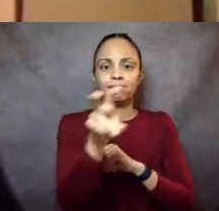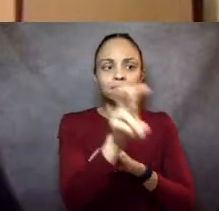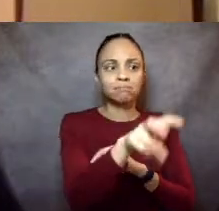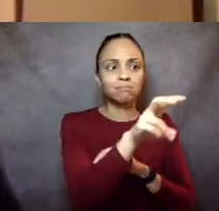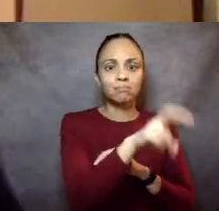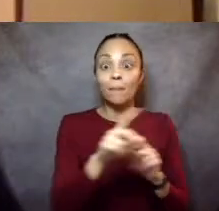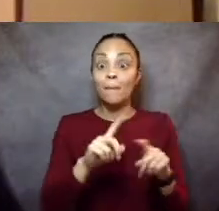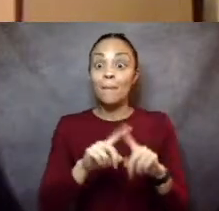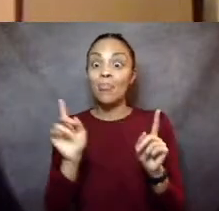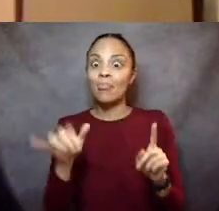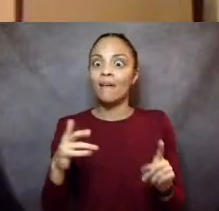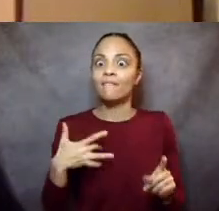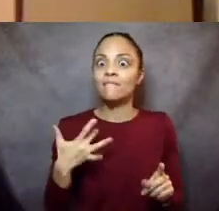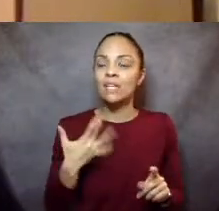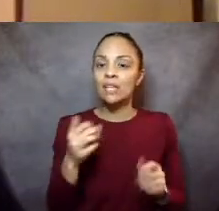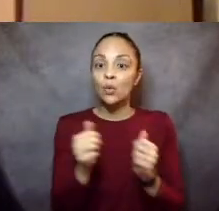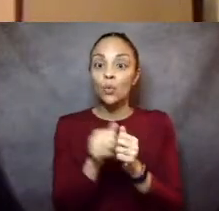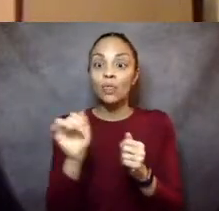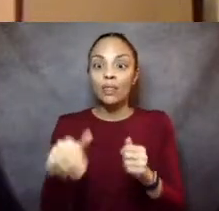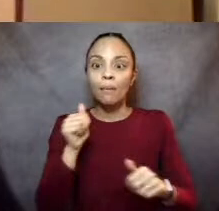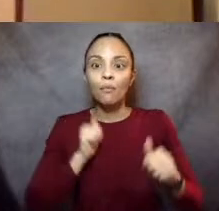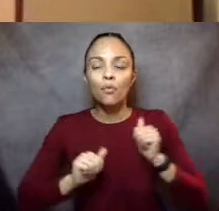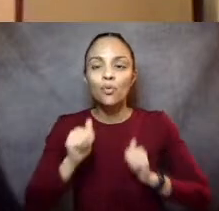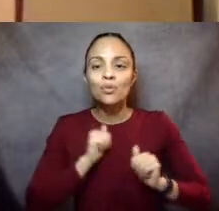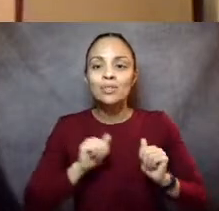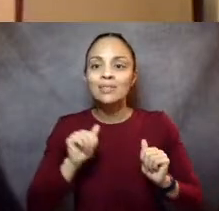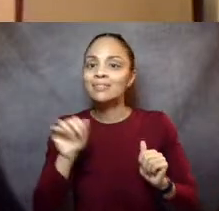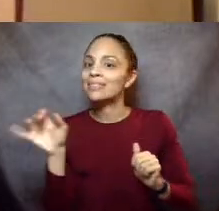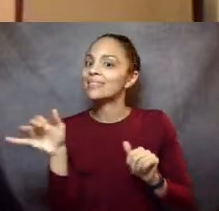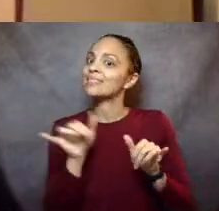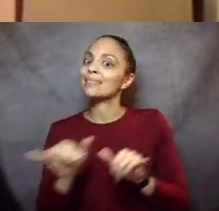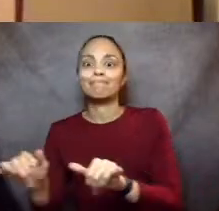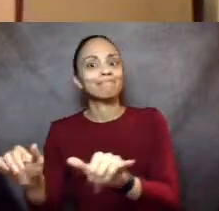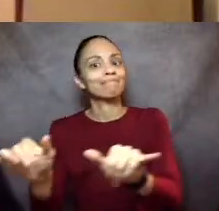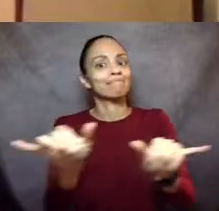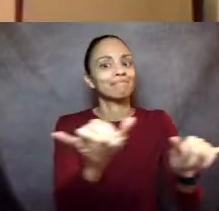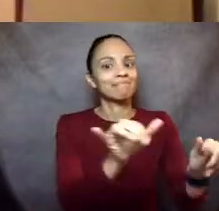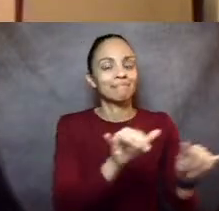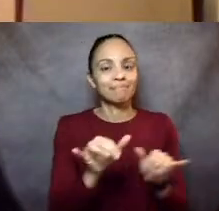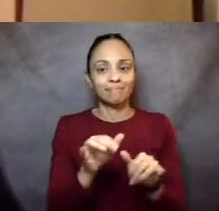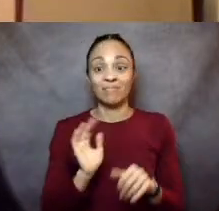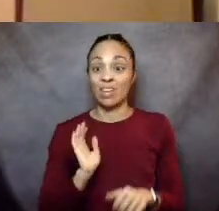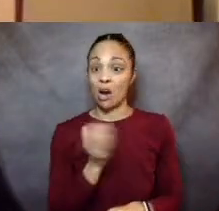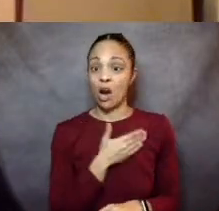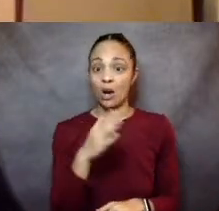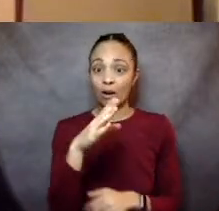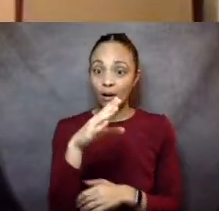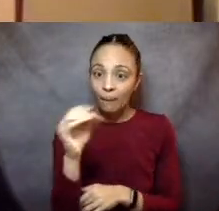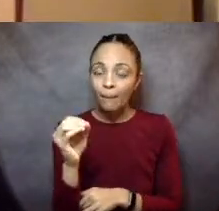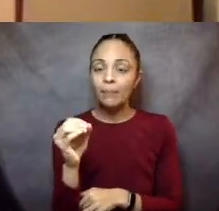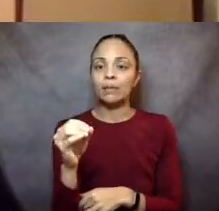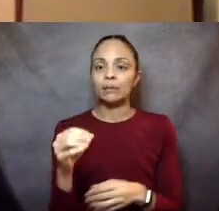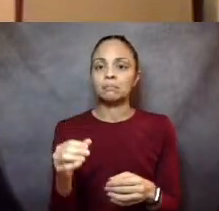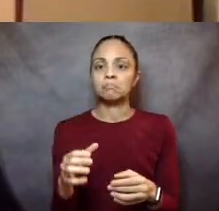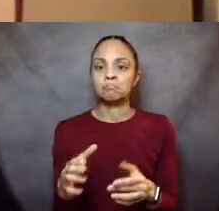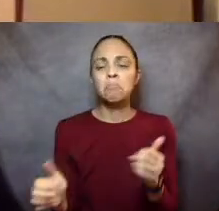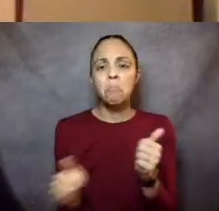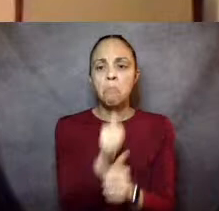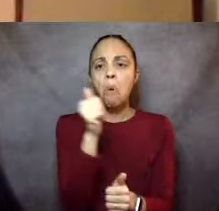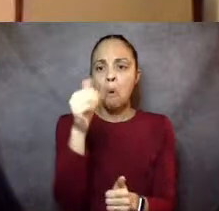same. And yet we are African American predominantly. We are